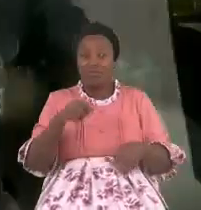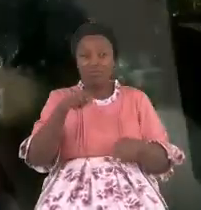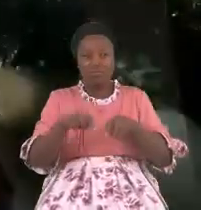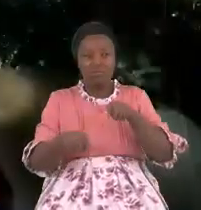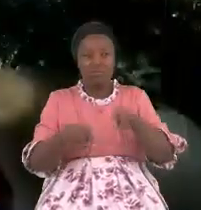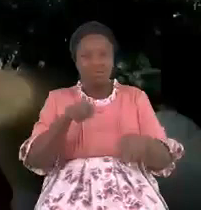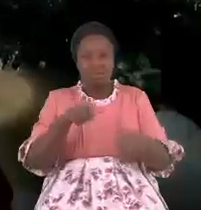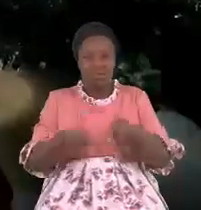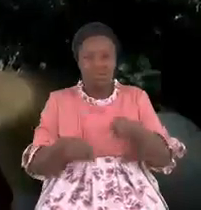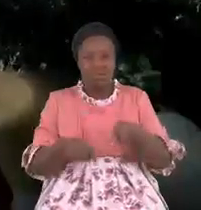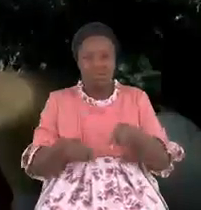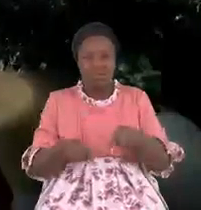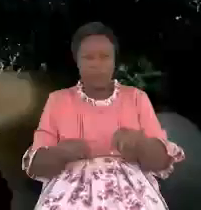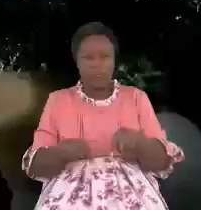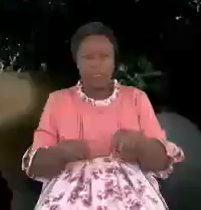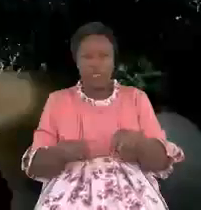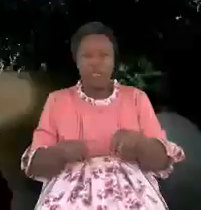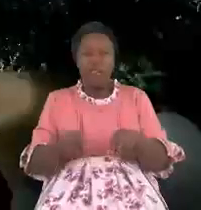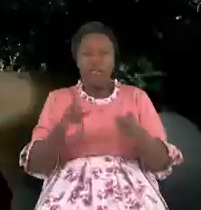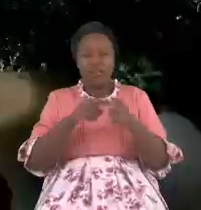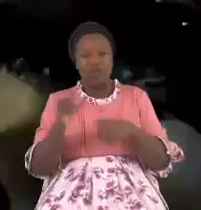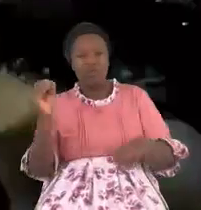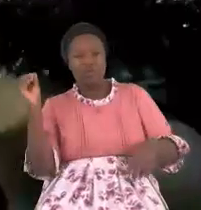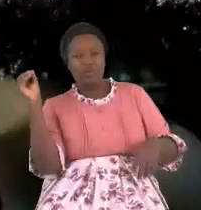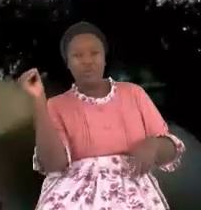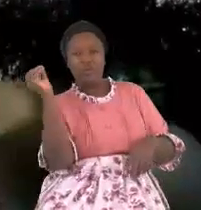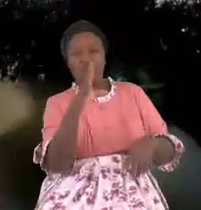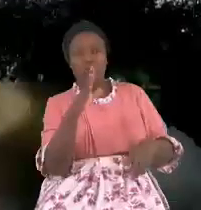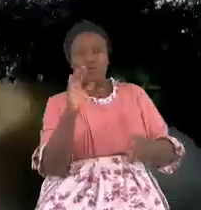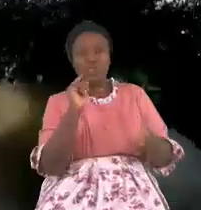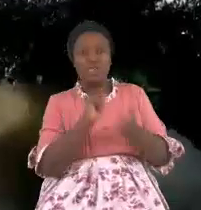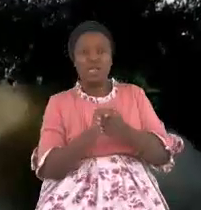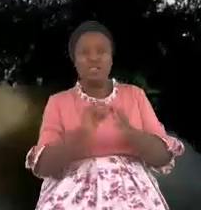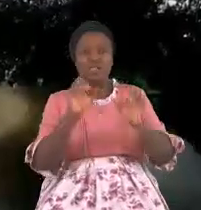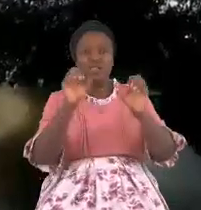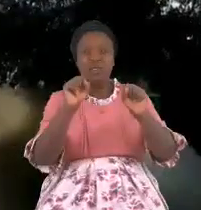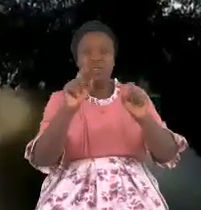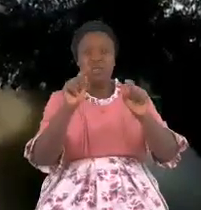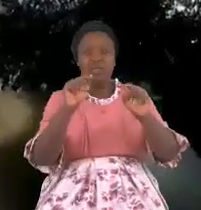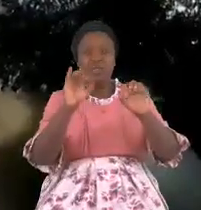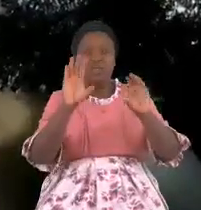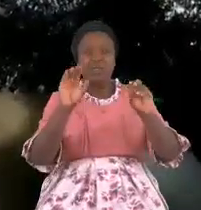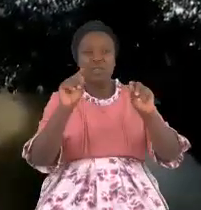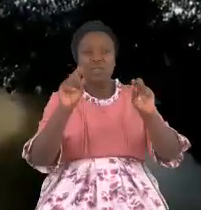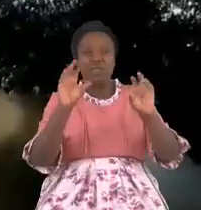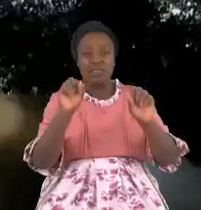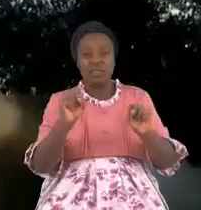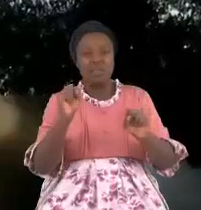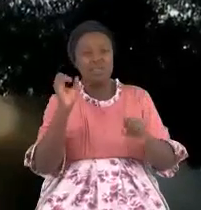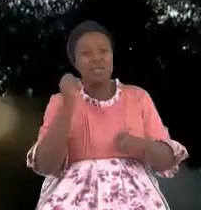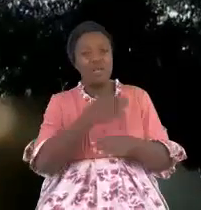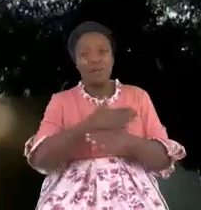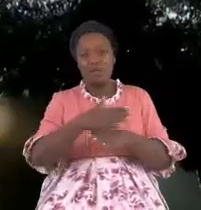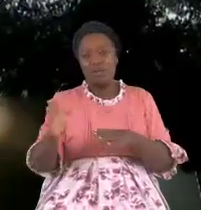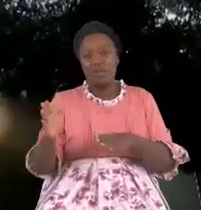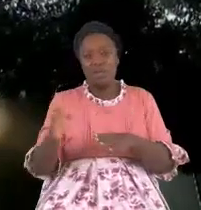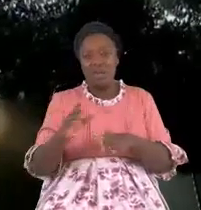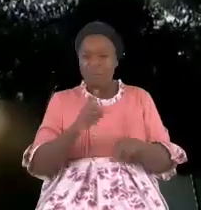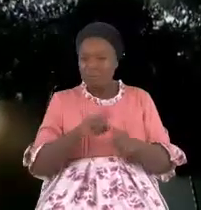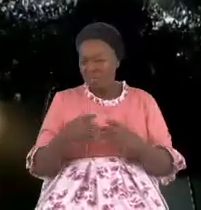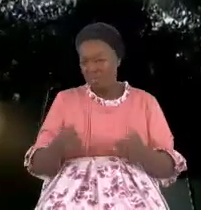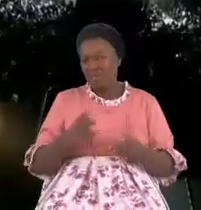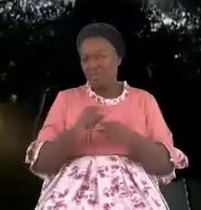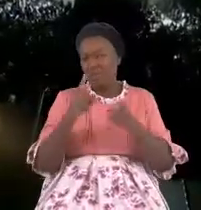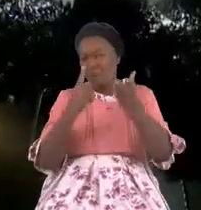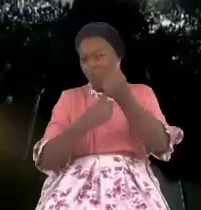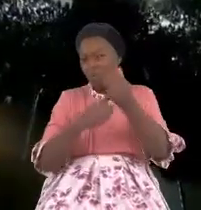you throw the sticks away now if you hold on to the sticks to the crotches you'll